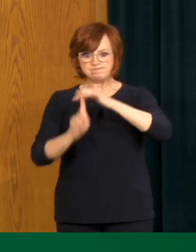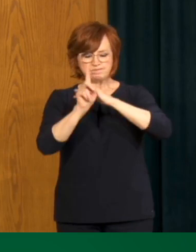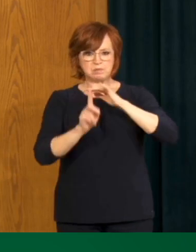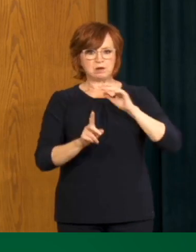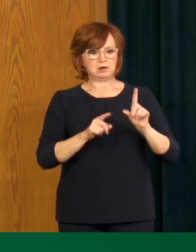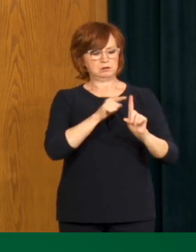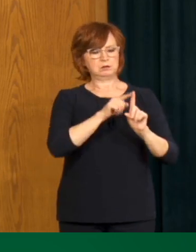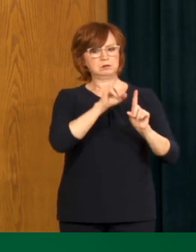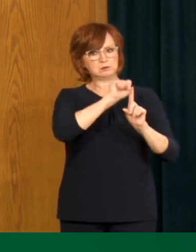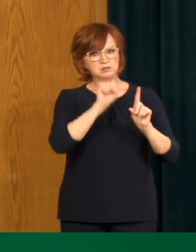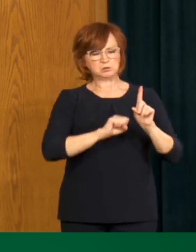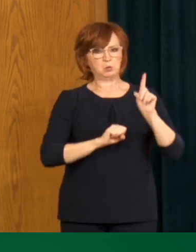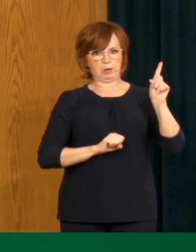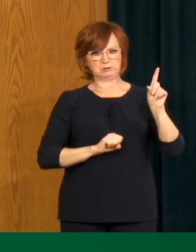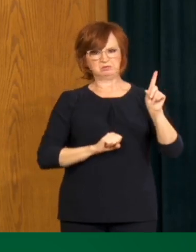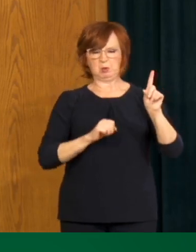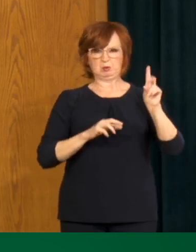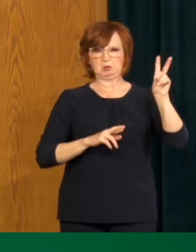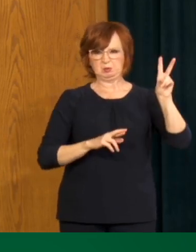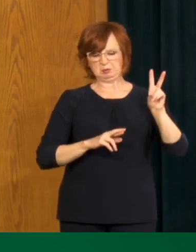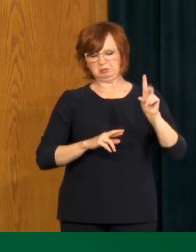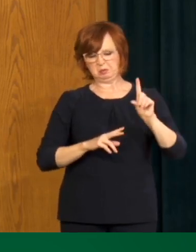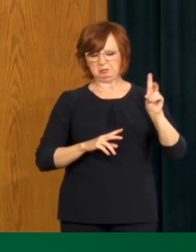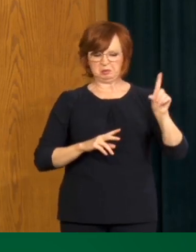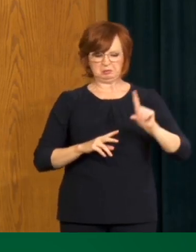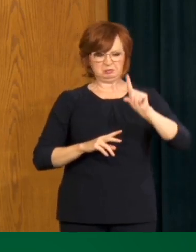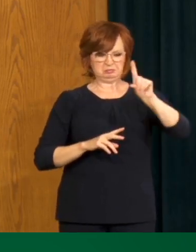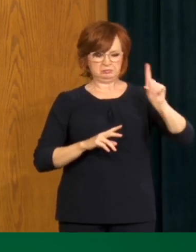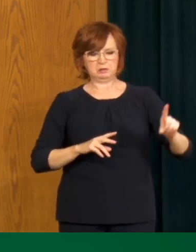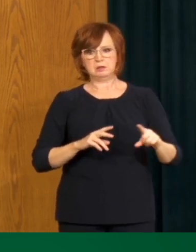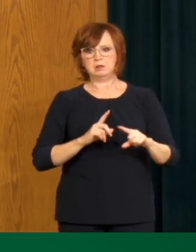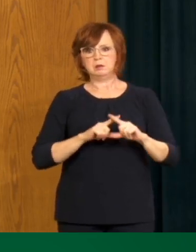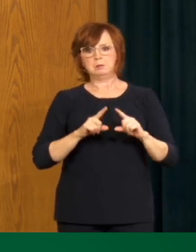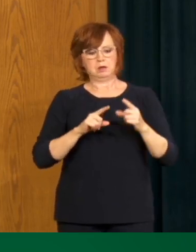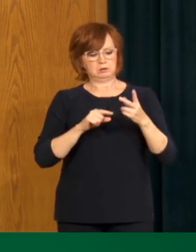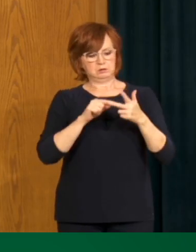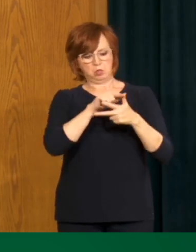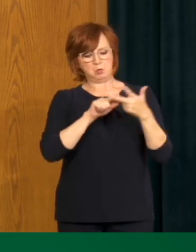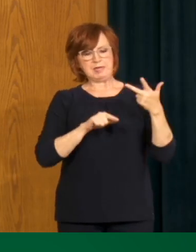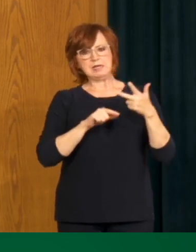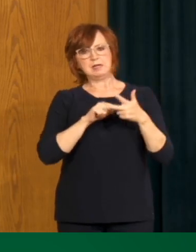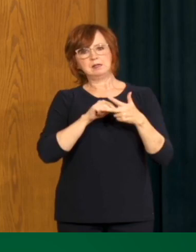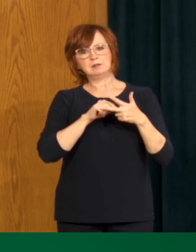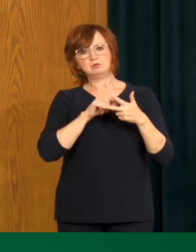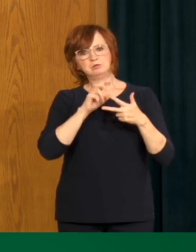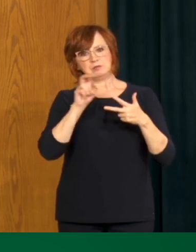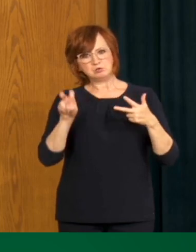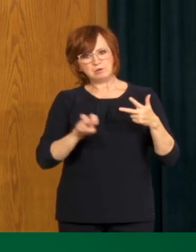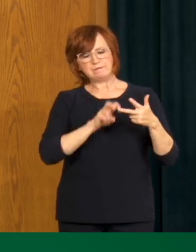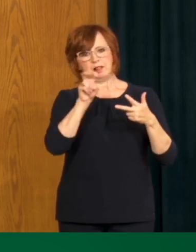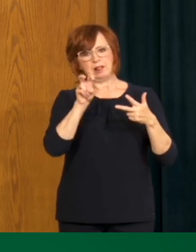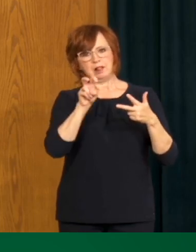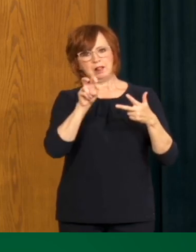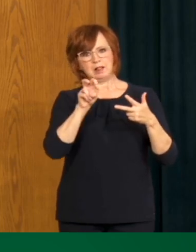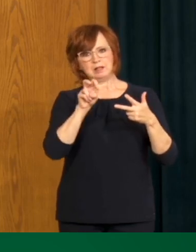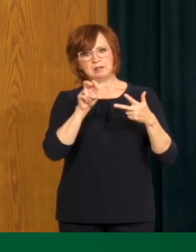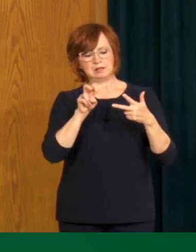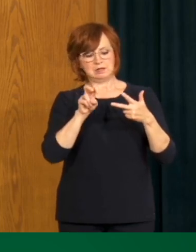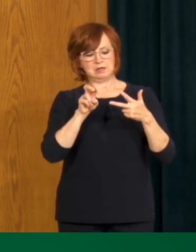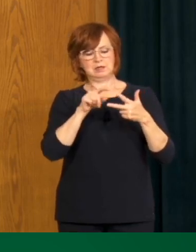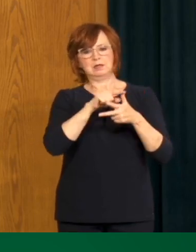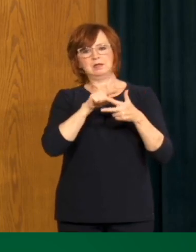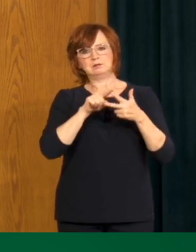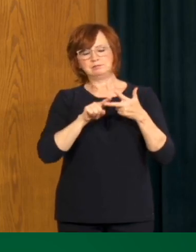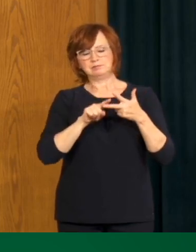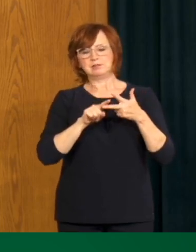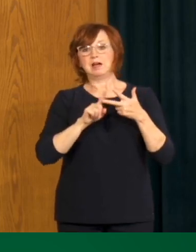important. There were cases linked to 3 now linked to international travel and further transmission within the household setting. So while they were in